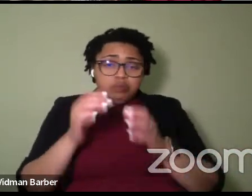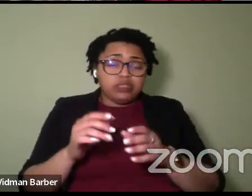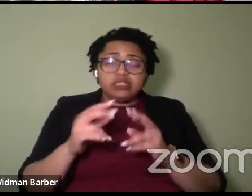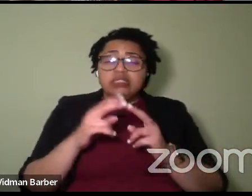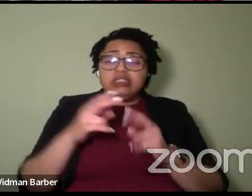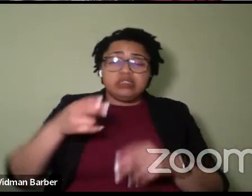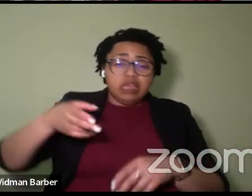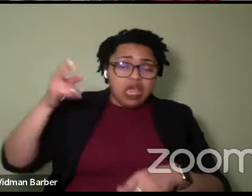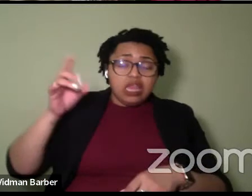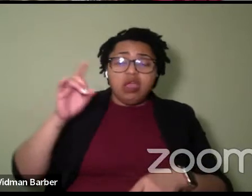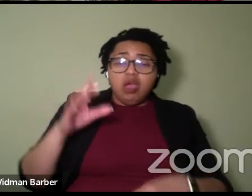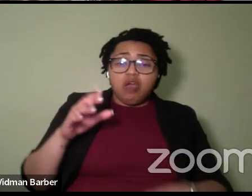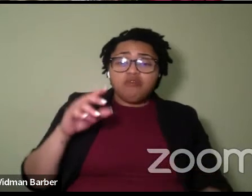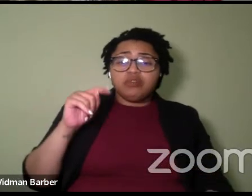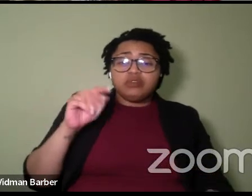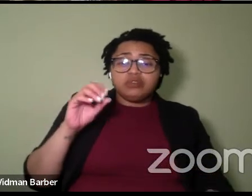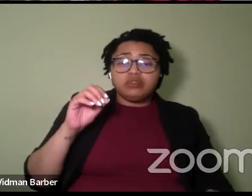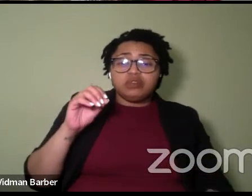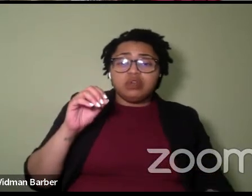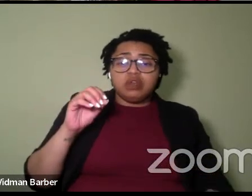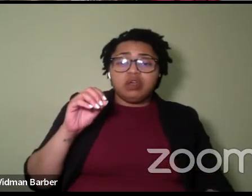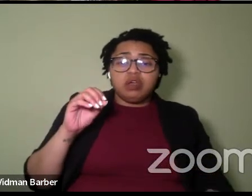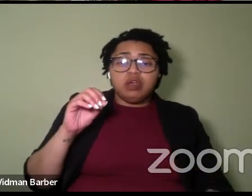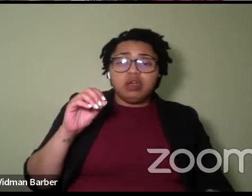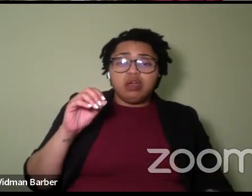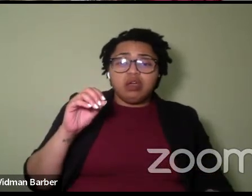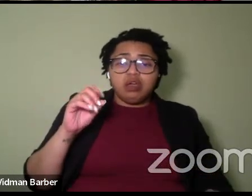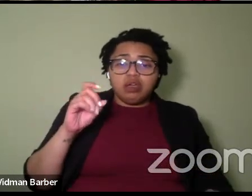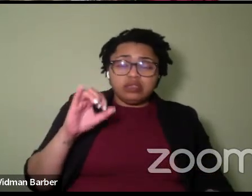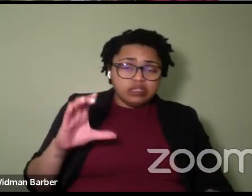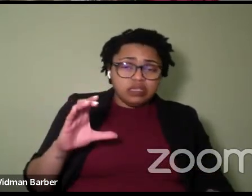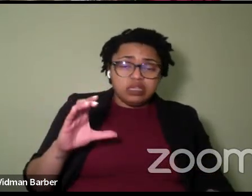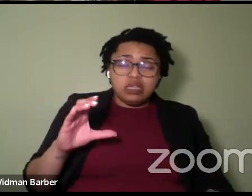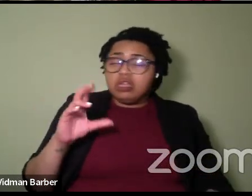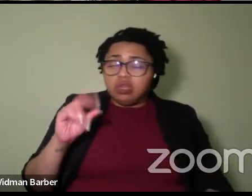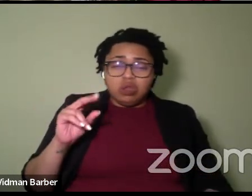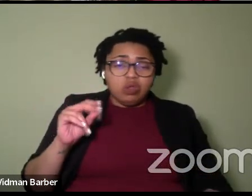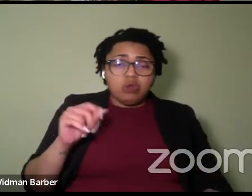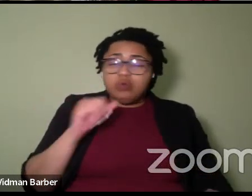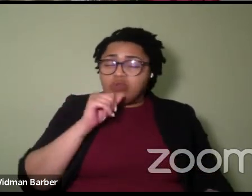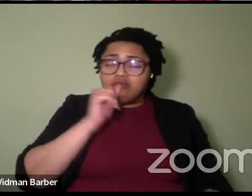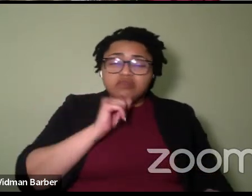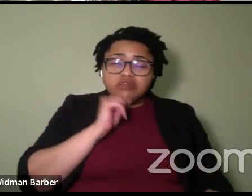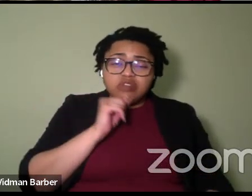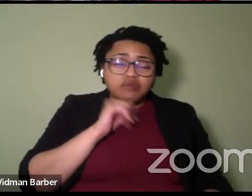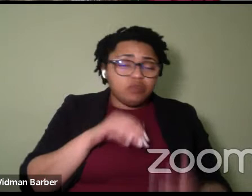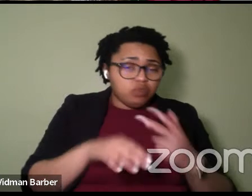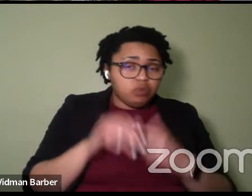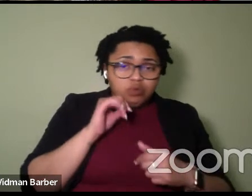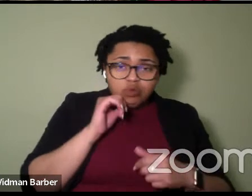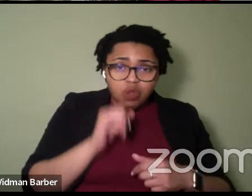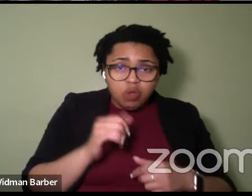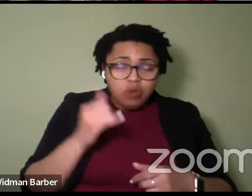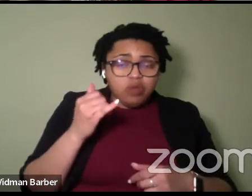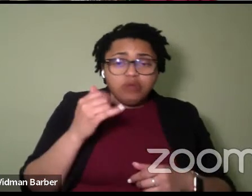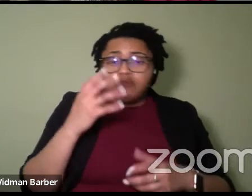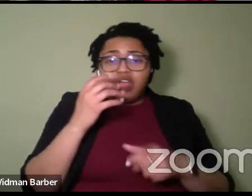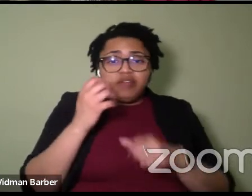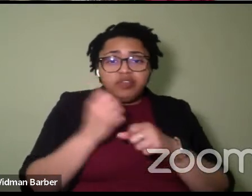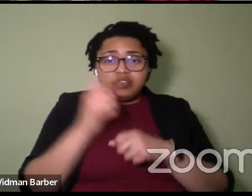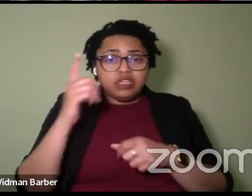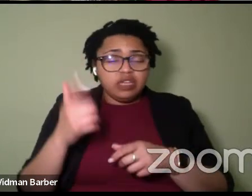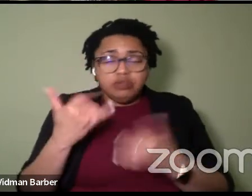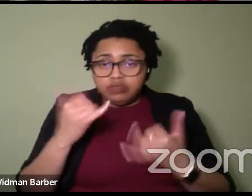5 years and that'll get you the job you want. That's never going to be me. And so my question is, how do you find spaces that the people